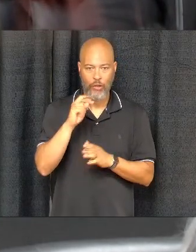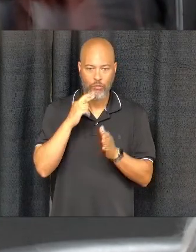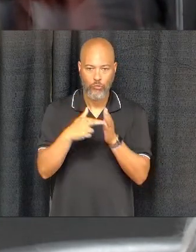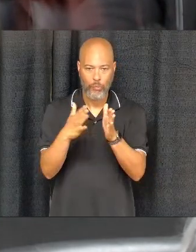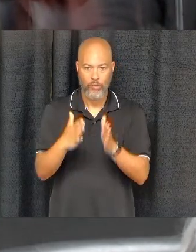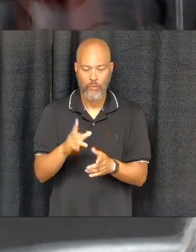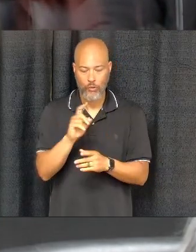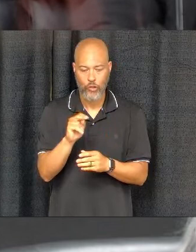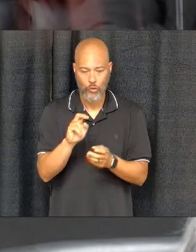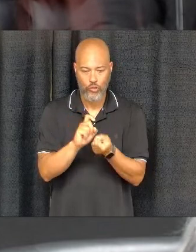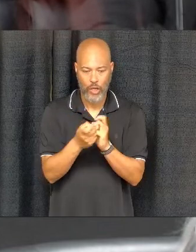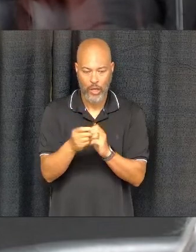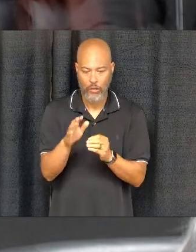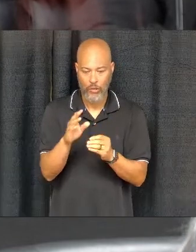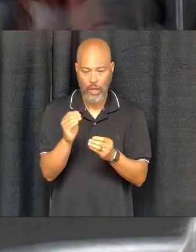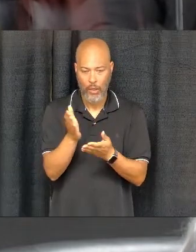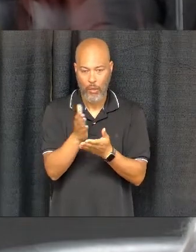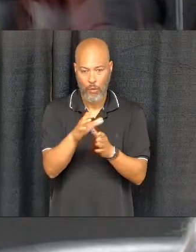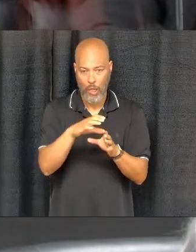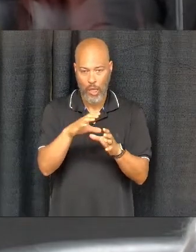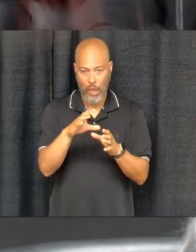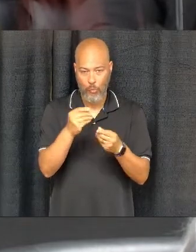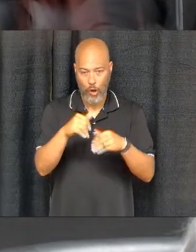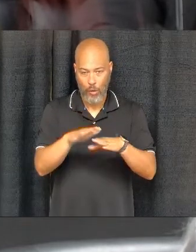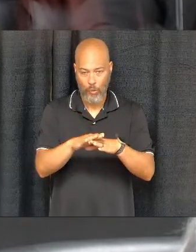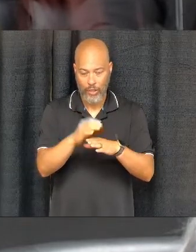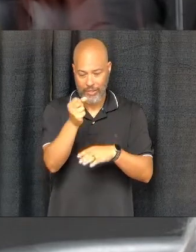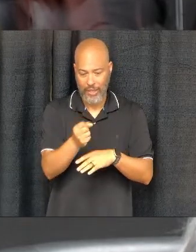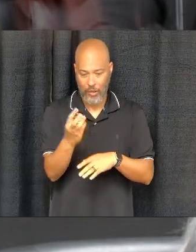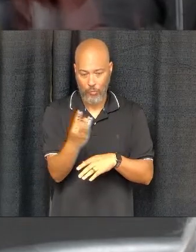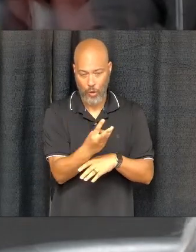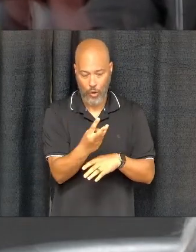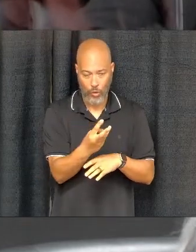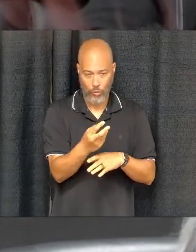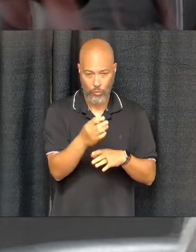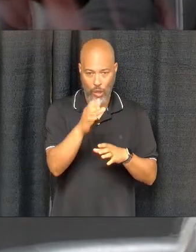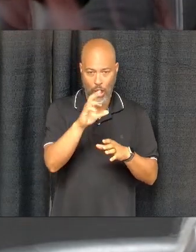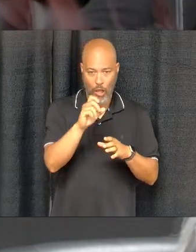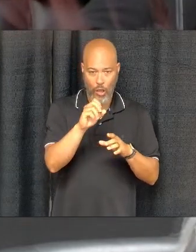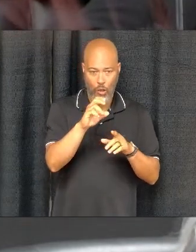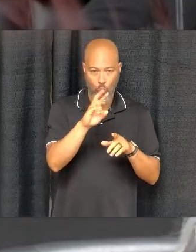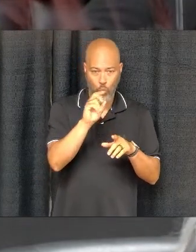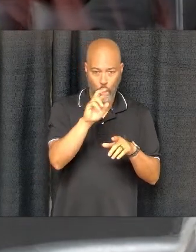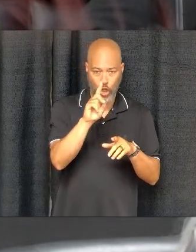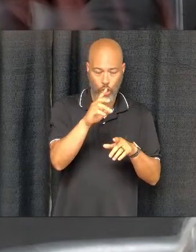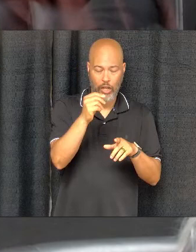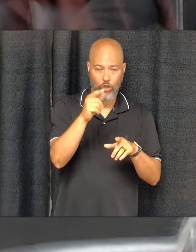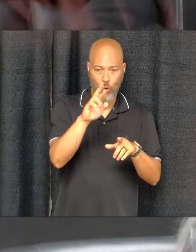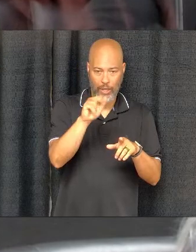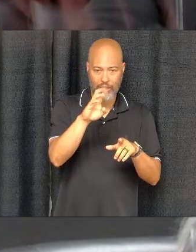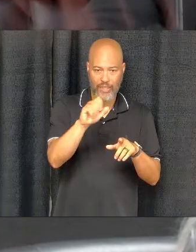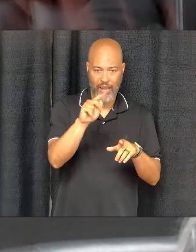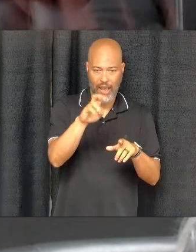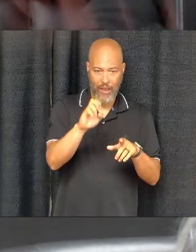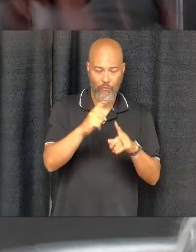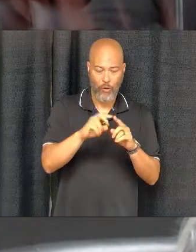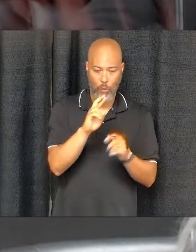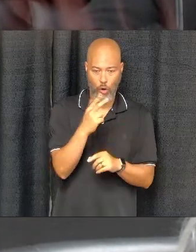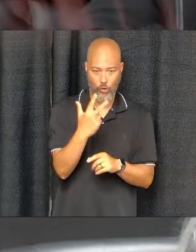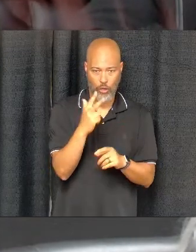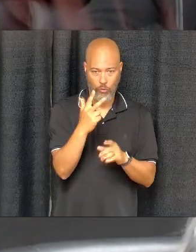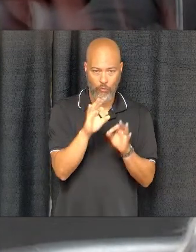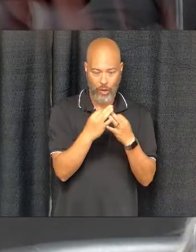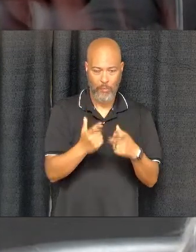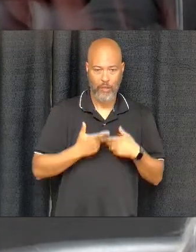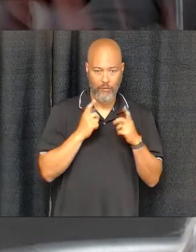change on a parcel located at the southwest corner of the Woodard Street and Gracie Avenue intersection from R3 Three